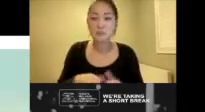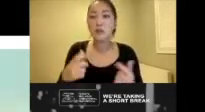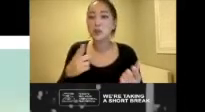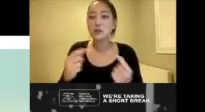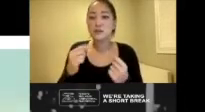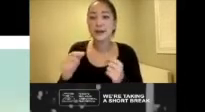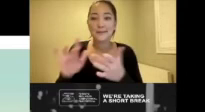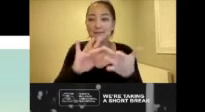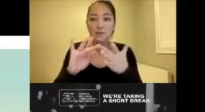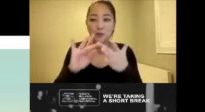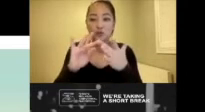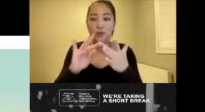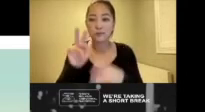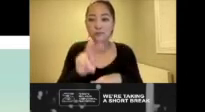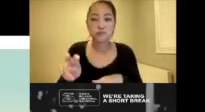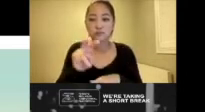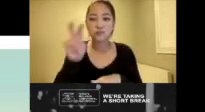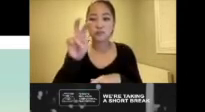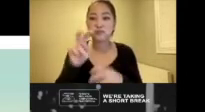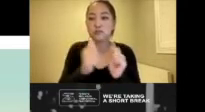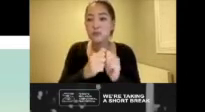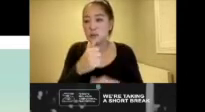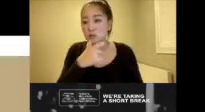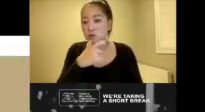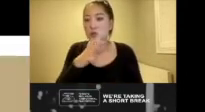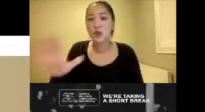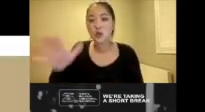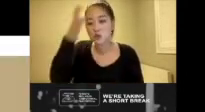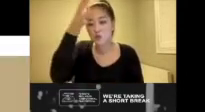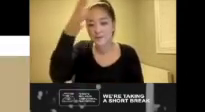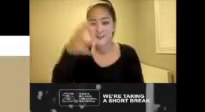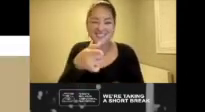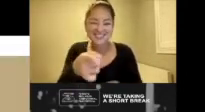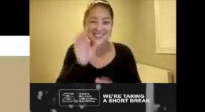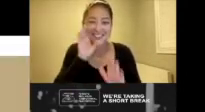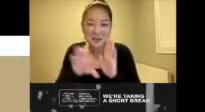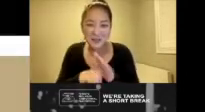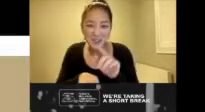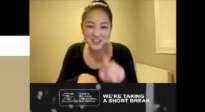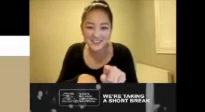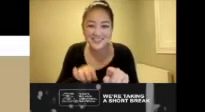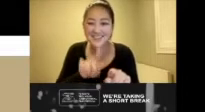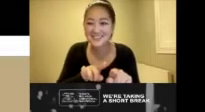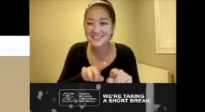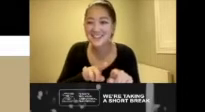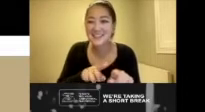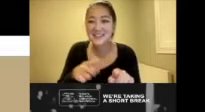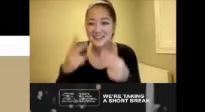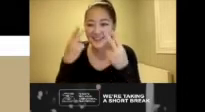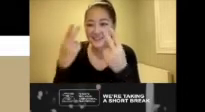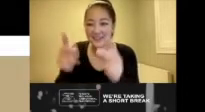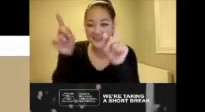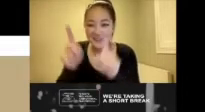the iPad with her grandfather. These are some of the images of the trips of India that we did